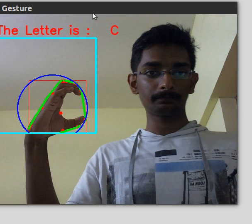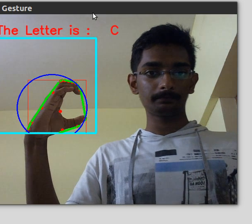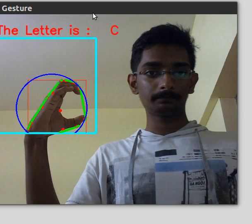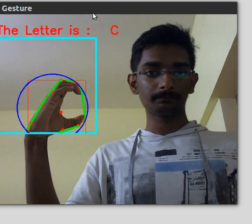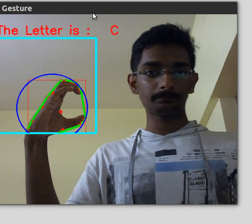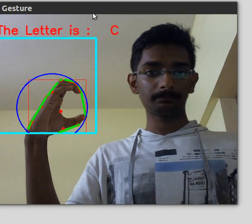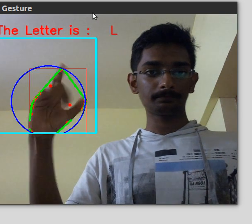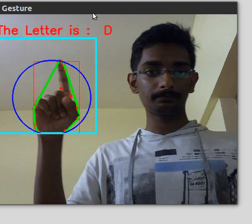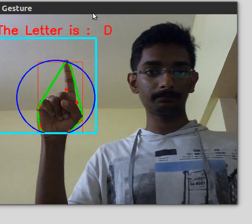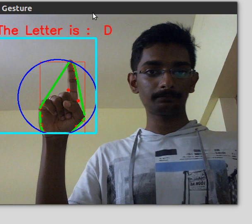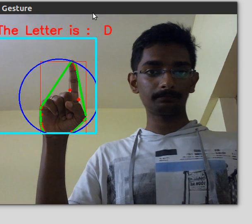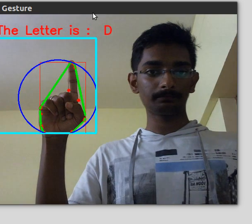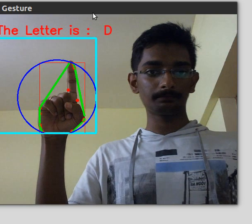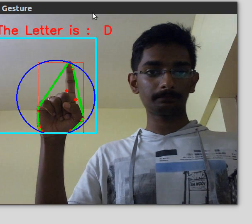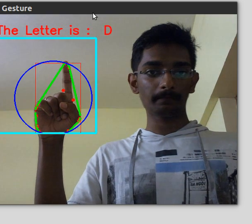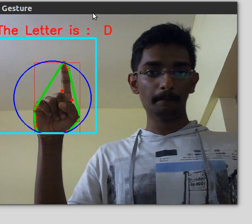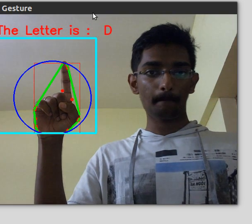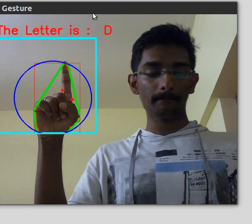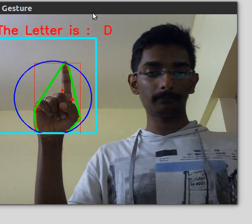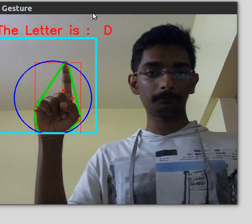The letter is C.